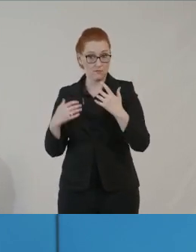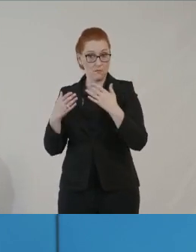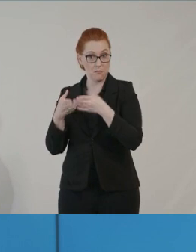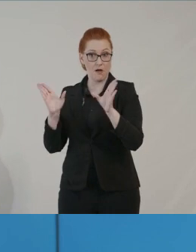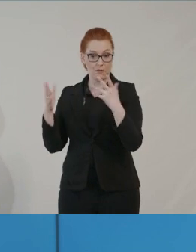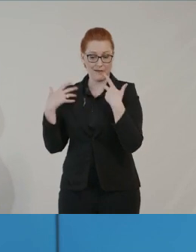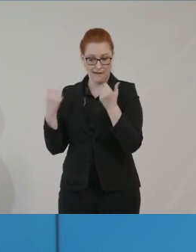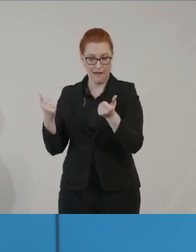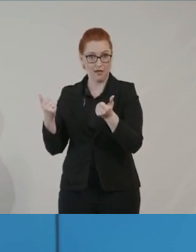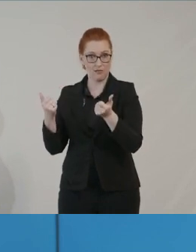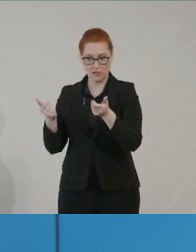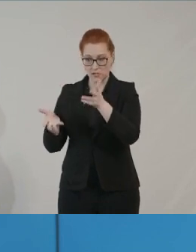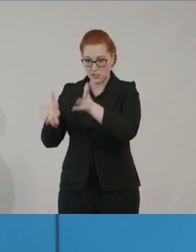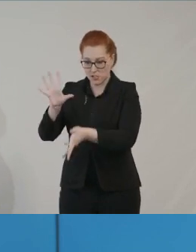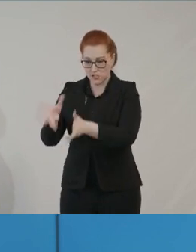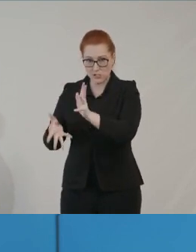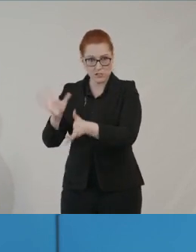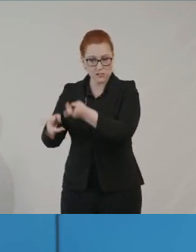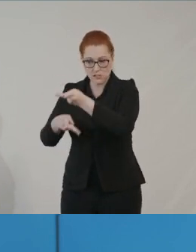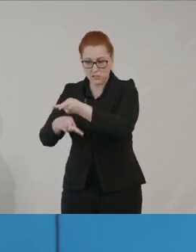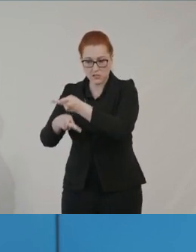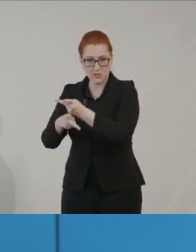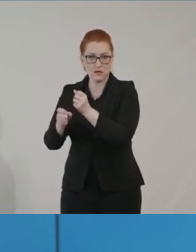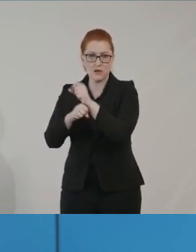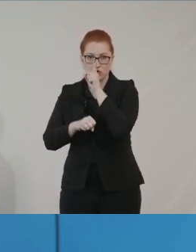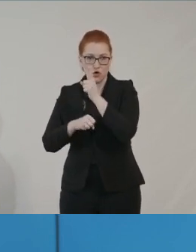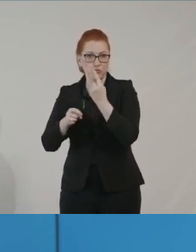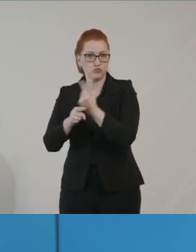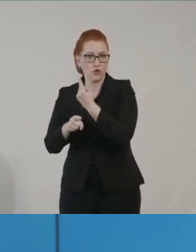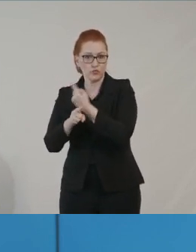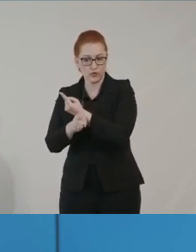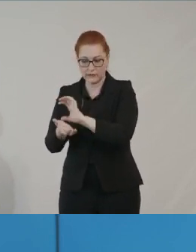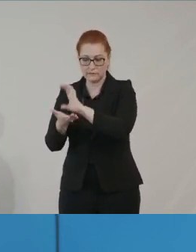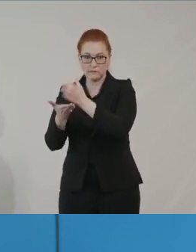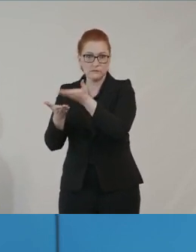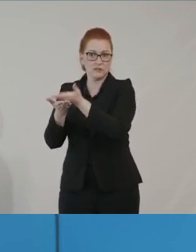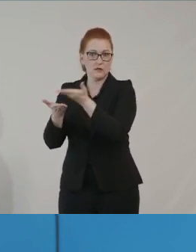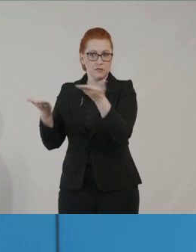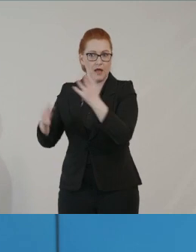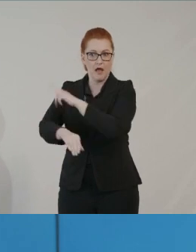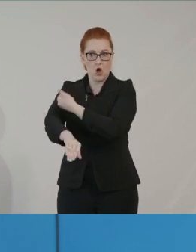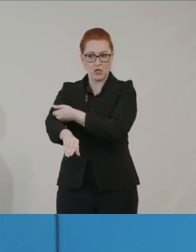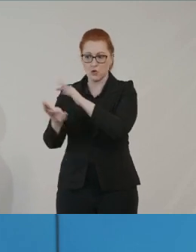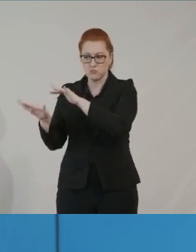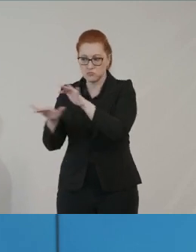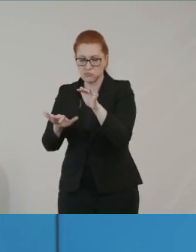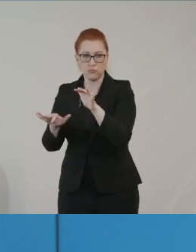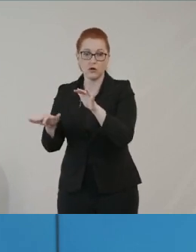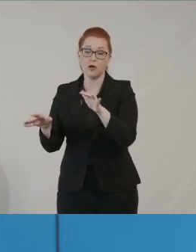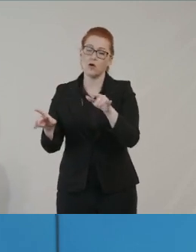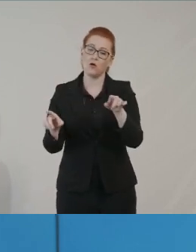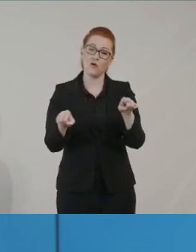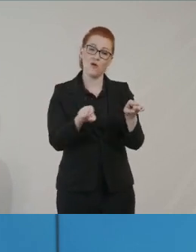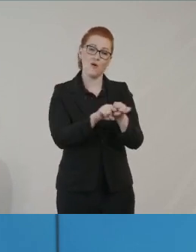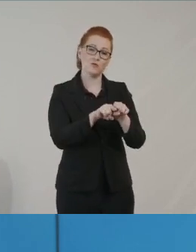most vulnerable, we have the appropriate supplies and hospital capacities, but also make additional